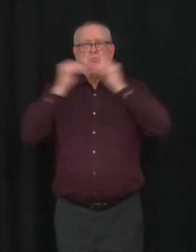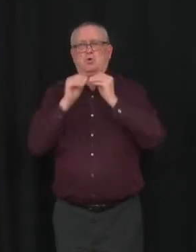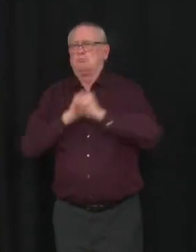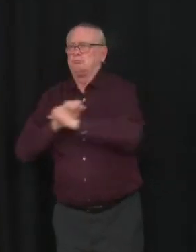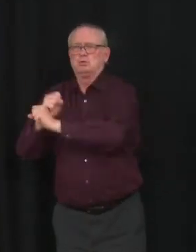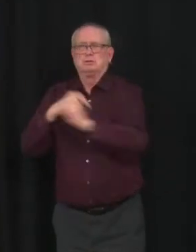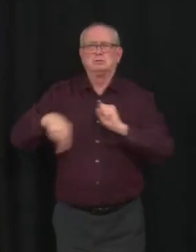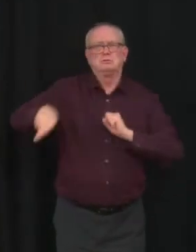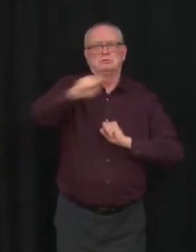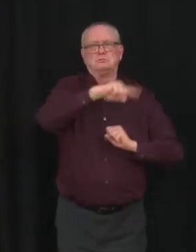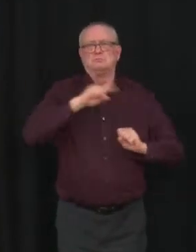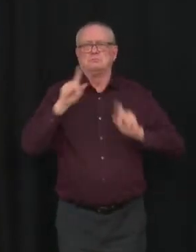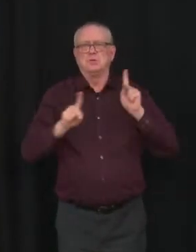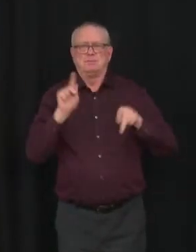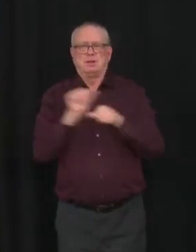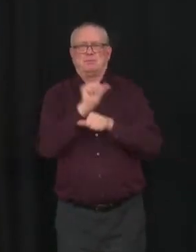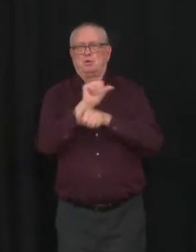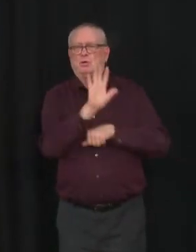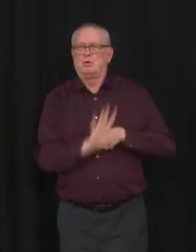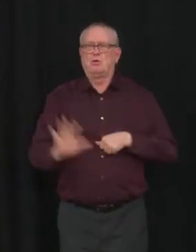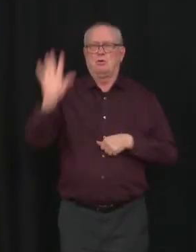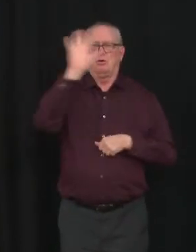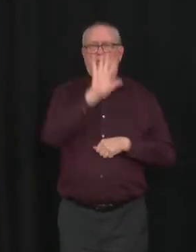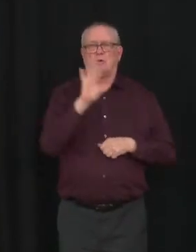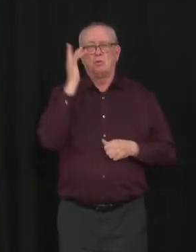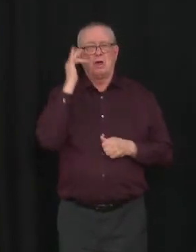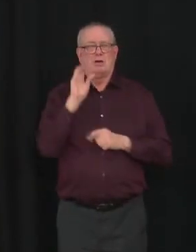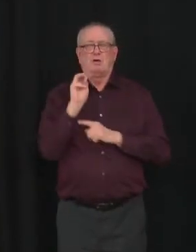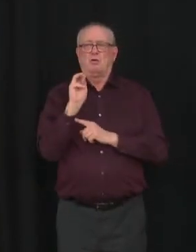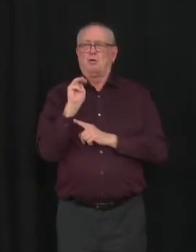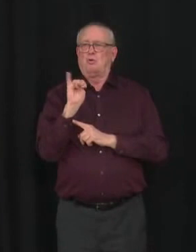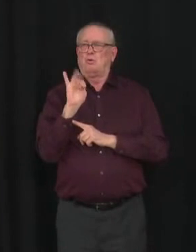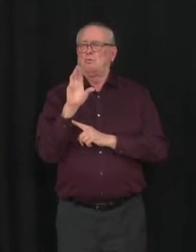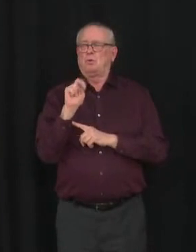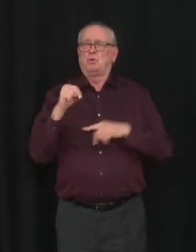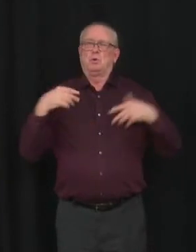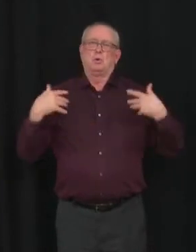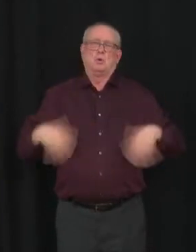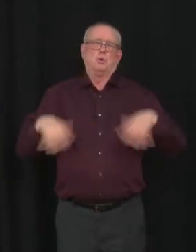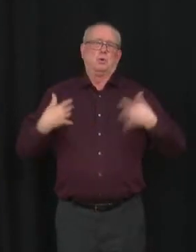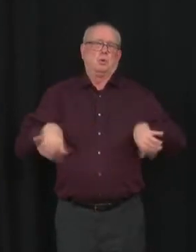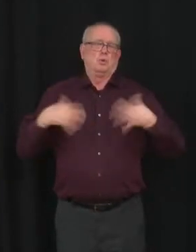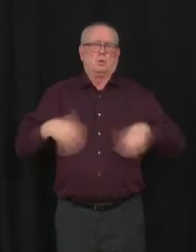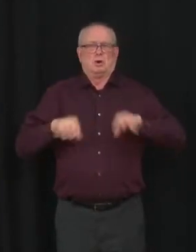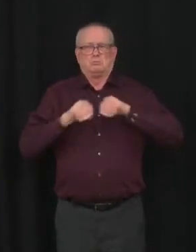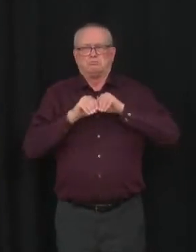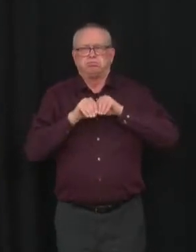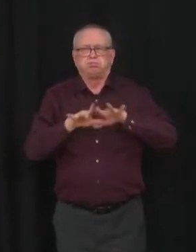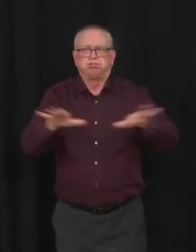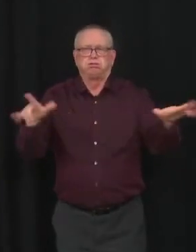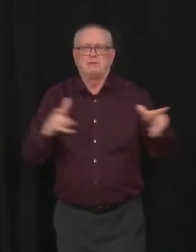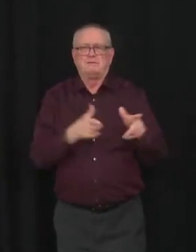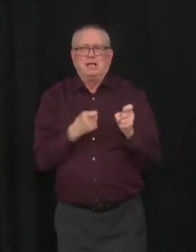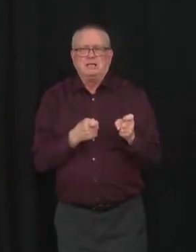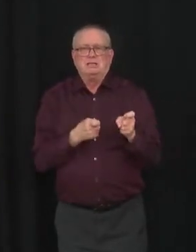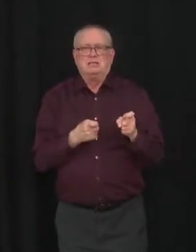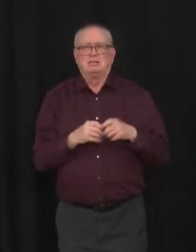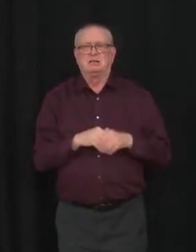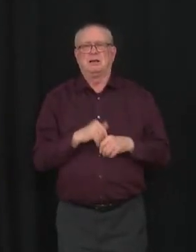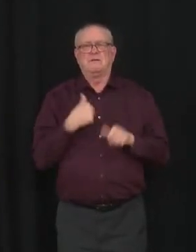Omicron. This comes at the recommendation of our Chief Medical Officer of Health as evidence becomes available about the potential